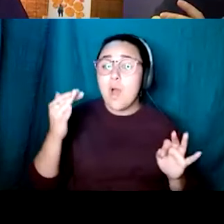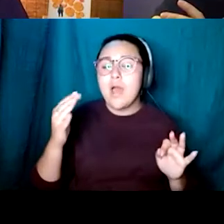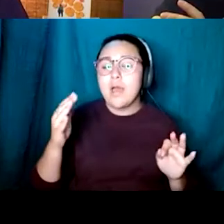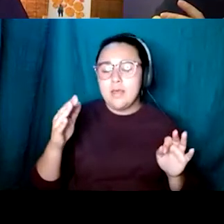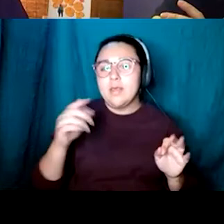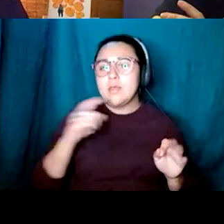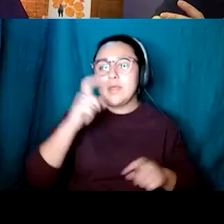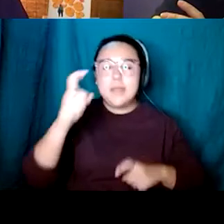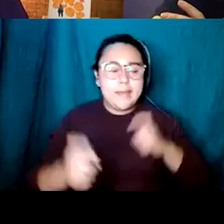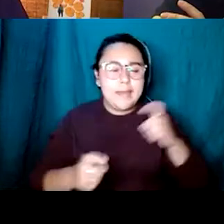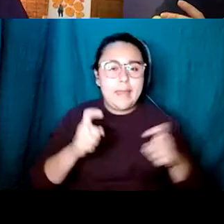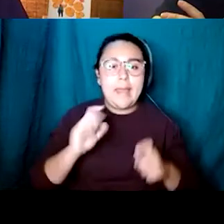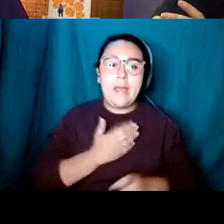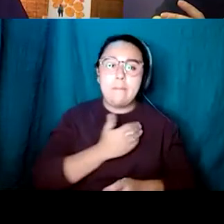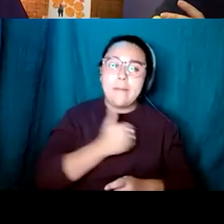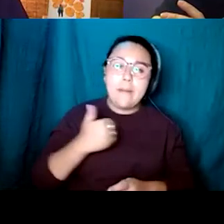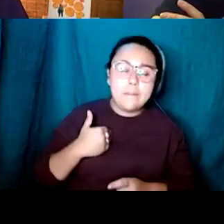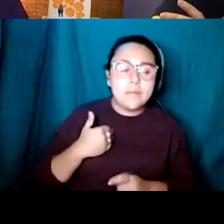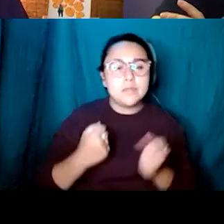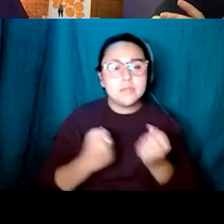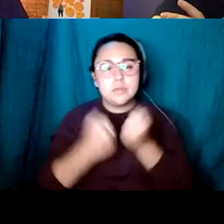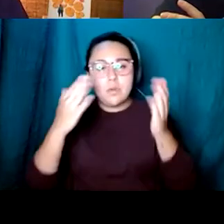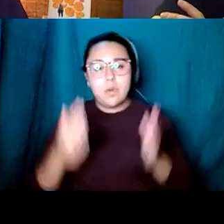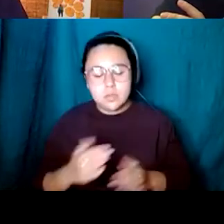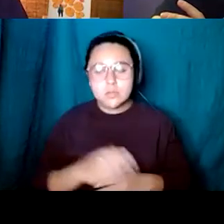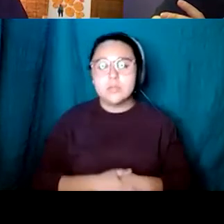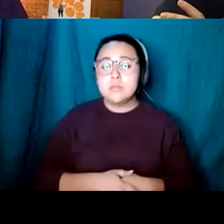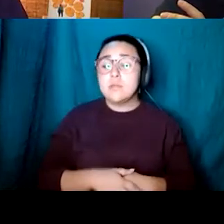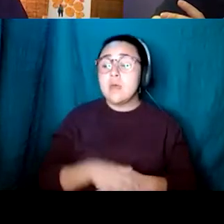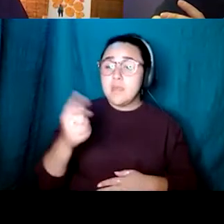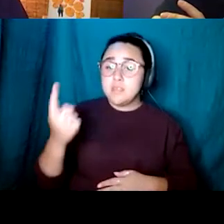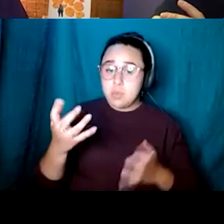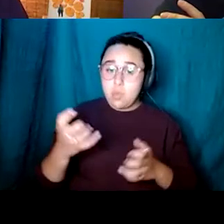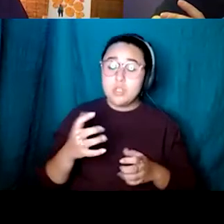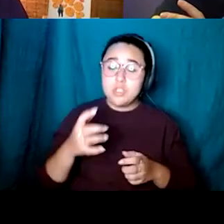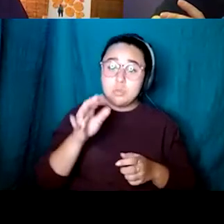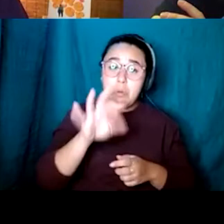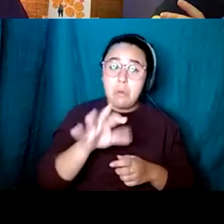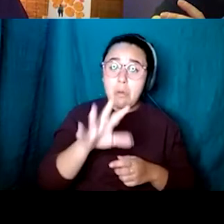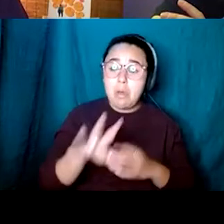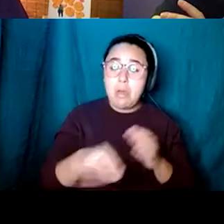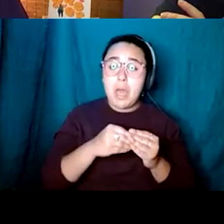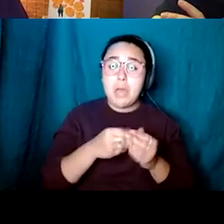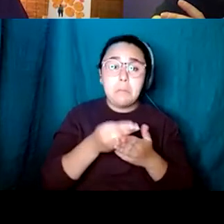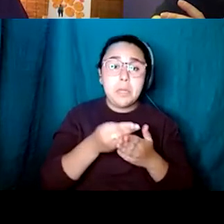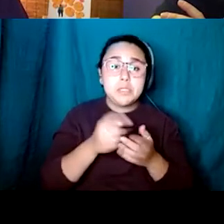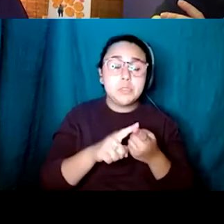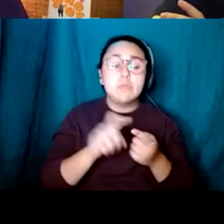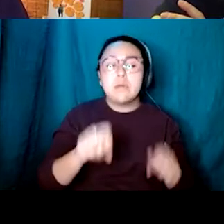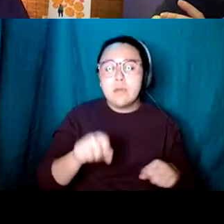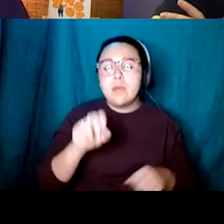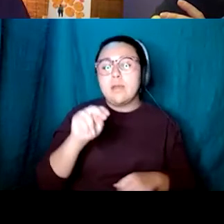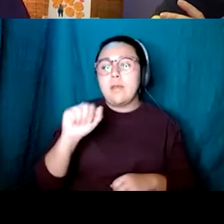generosity of our members and supporters. If that is something that you would like to contribute to, you can do so at NAAFA.org. Just click